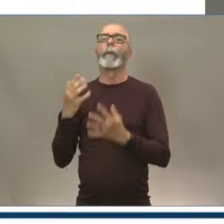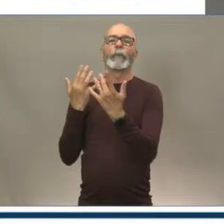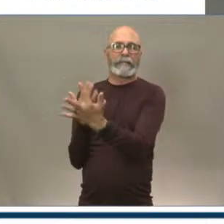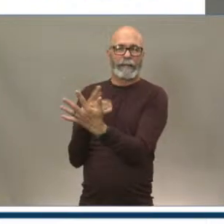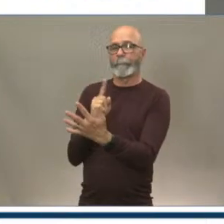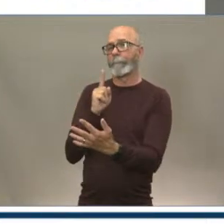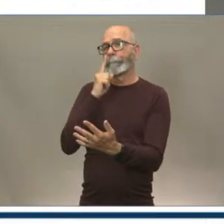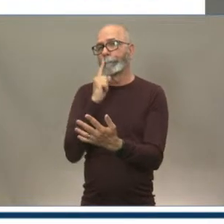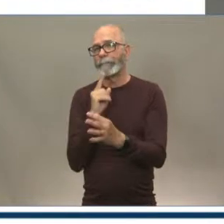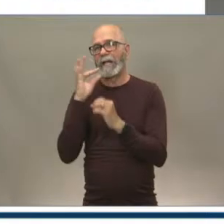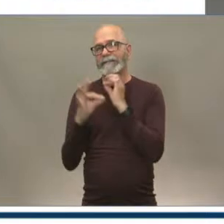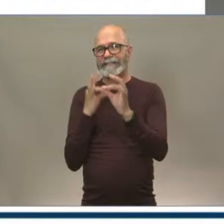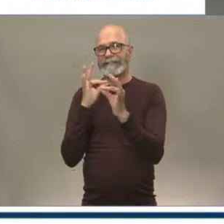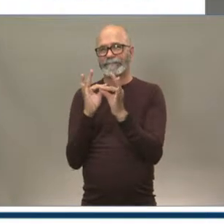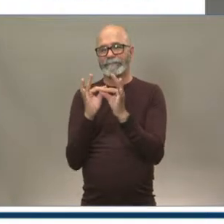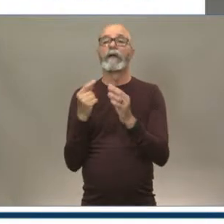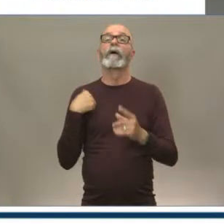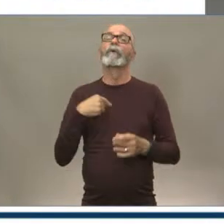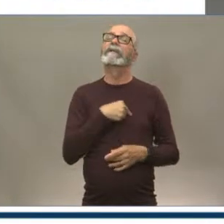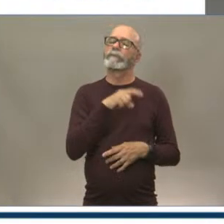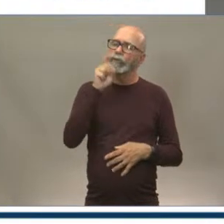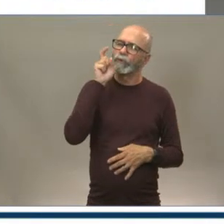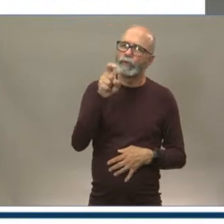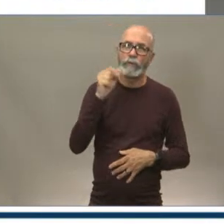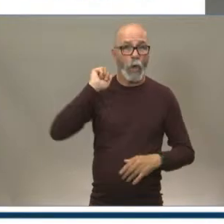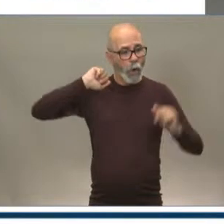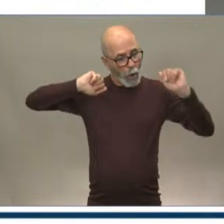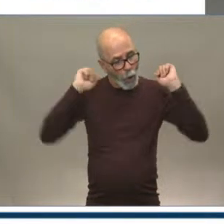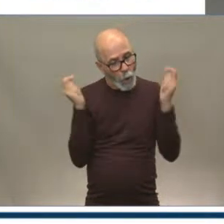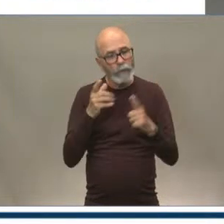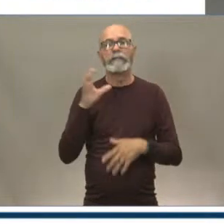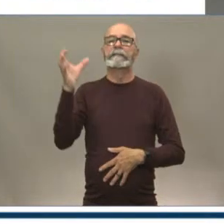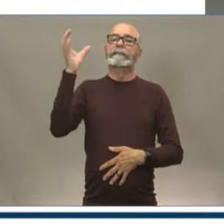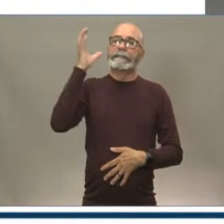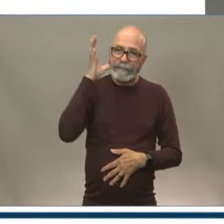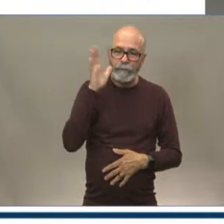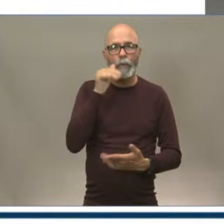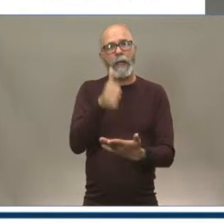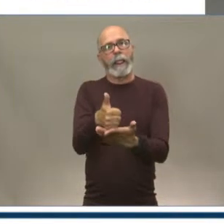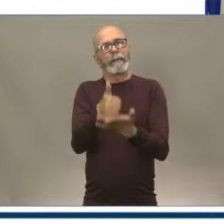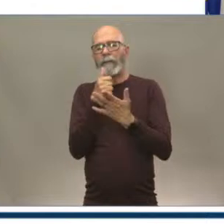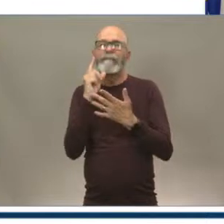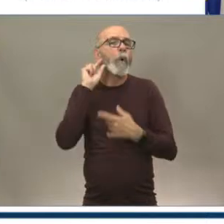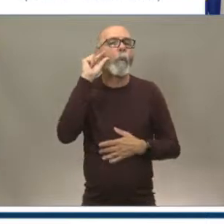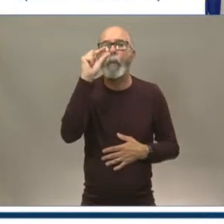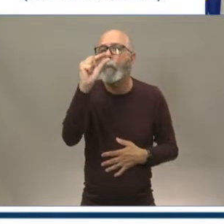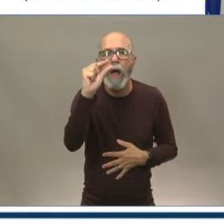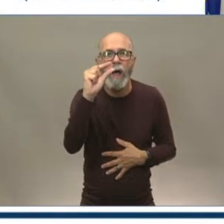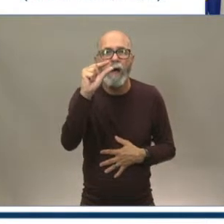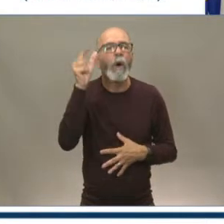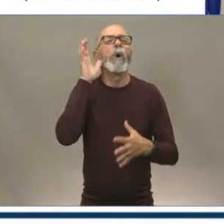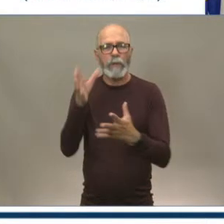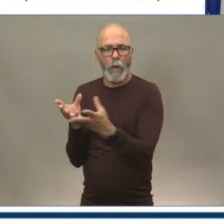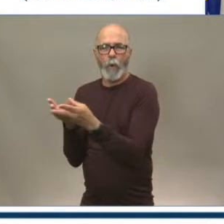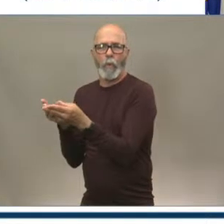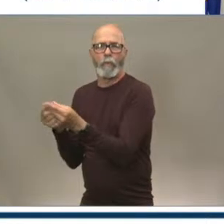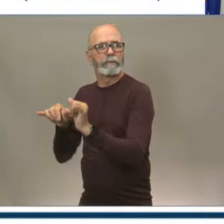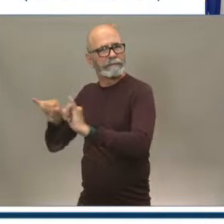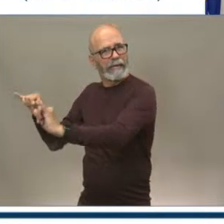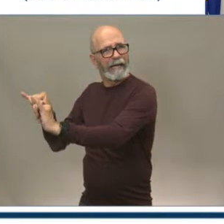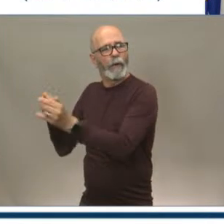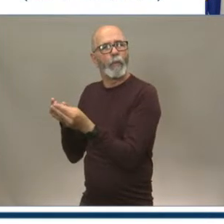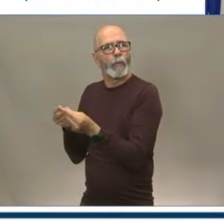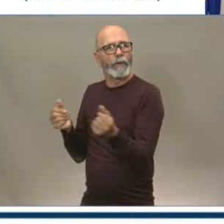we recalibrate our testing system just for the short term to deal with this. Next, we'll go to Shayna Luck with CBC.